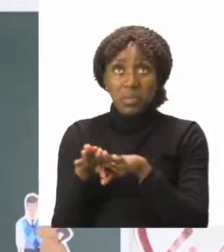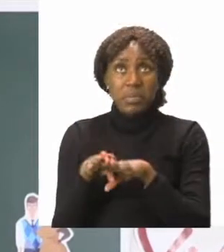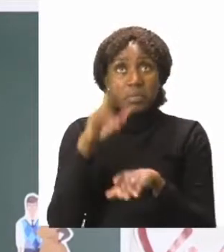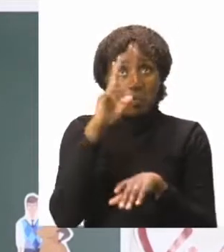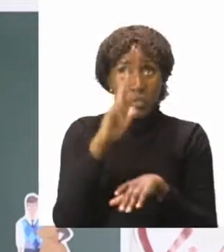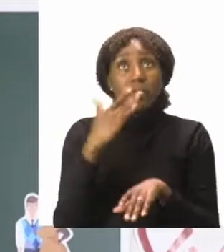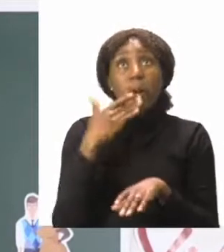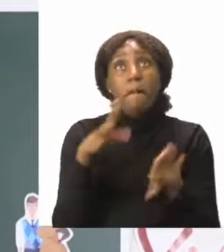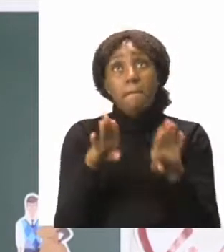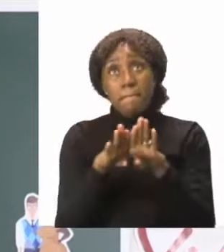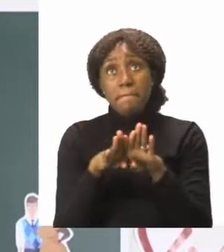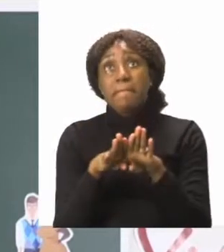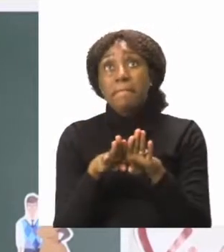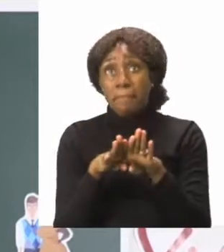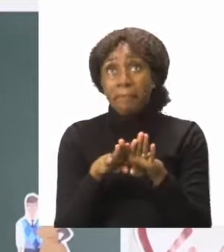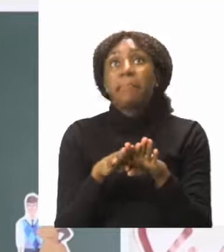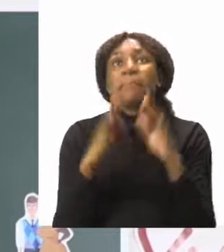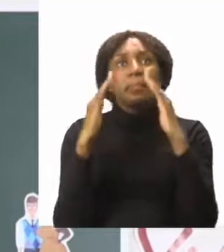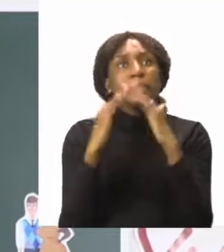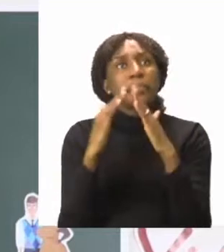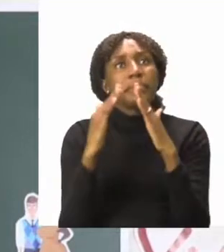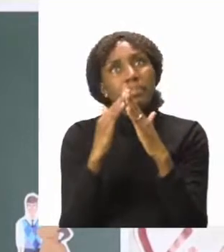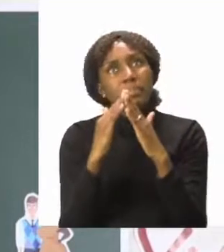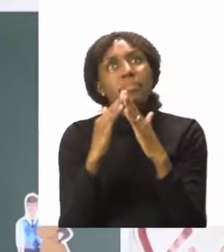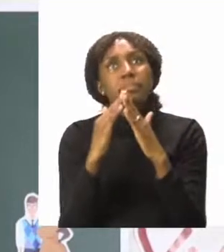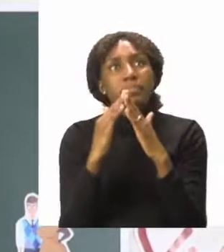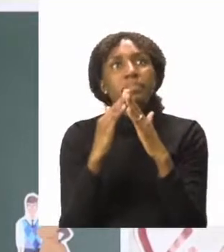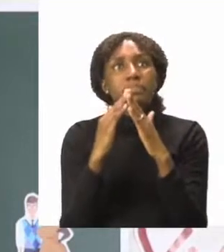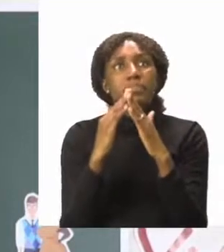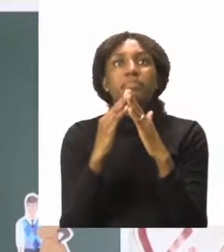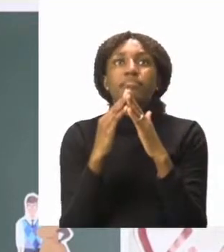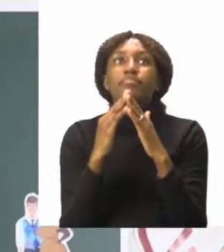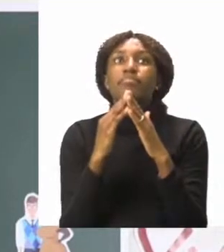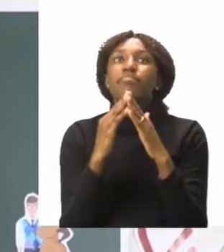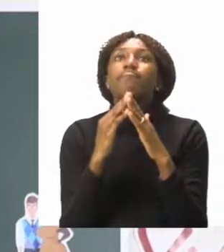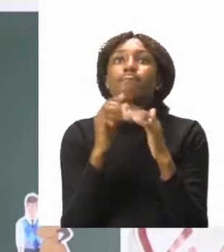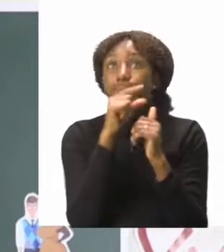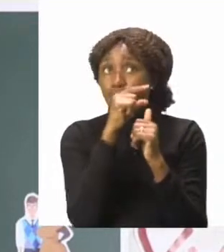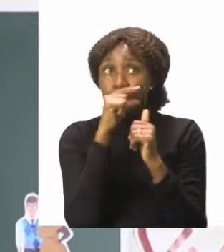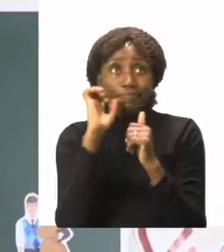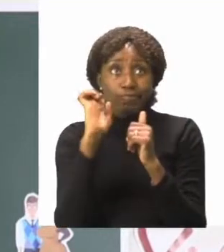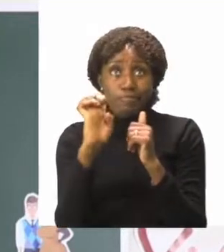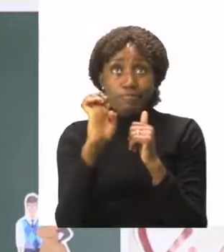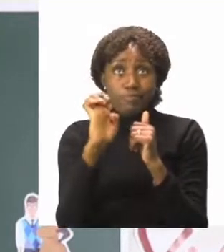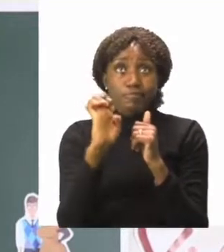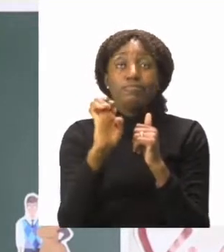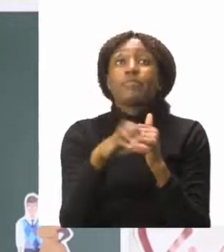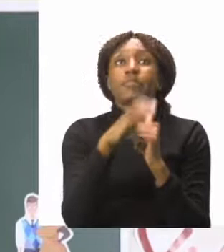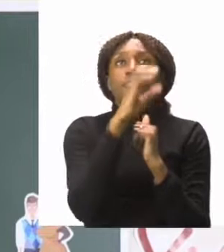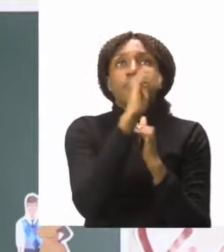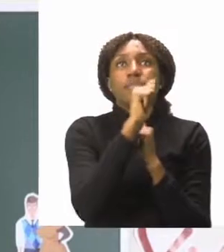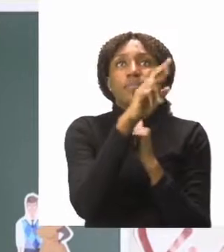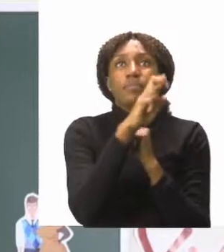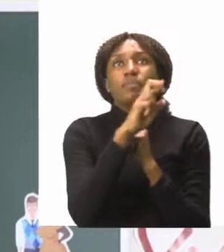draw houses, who design houses, who make them, they are called architects. So,